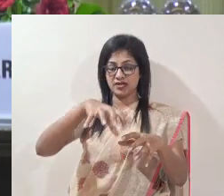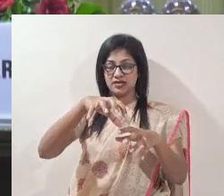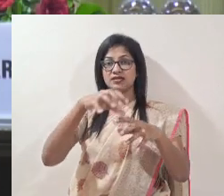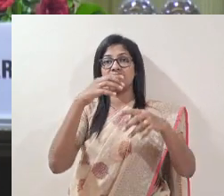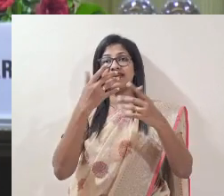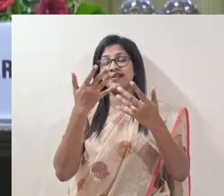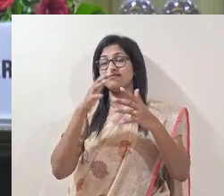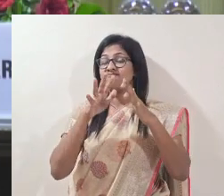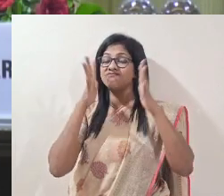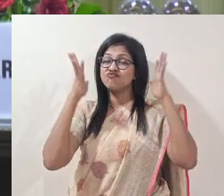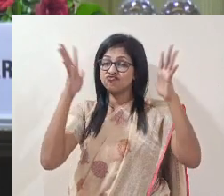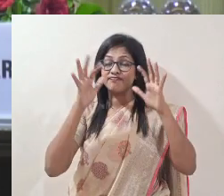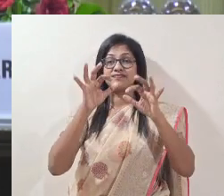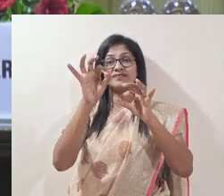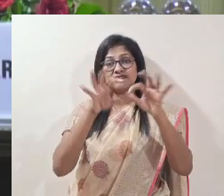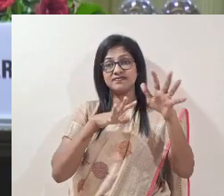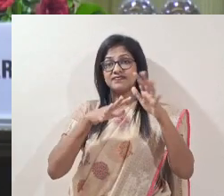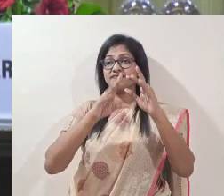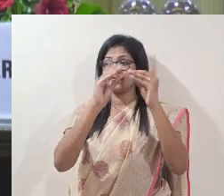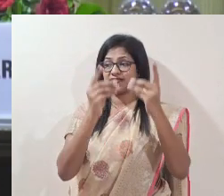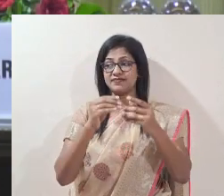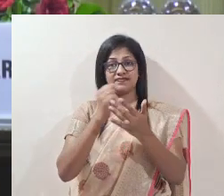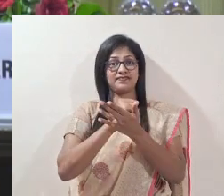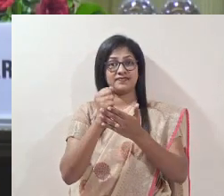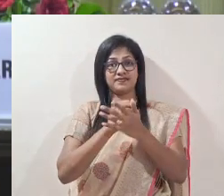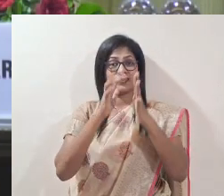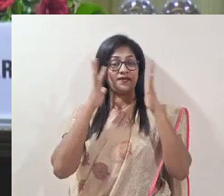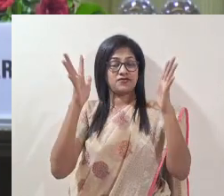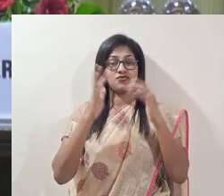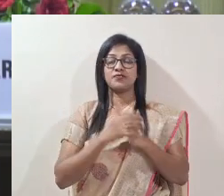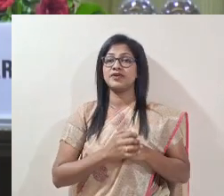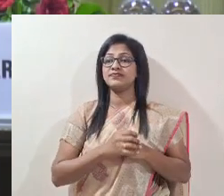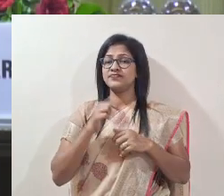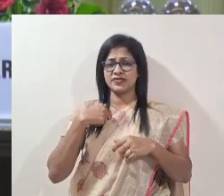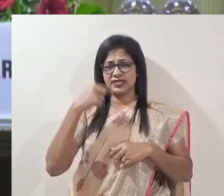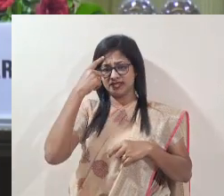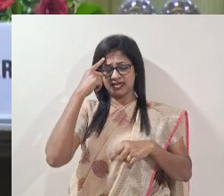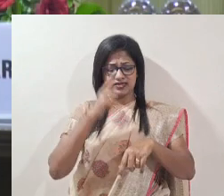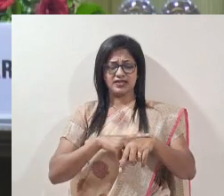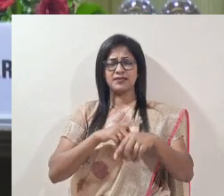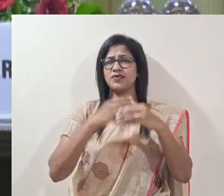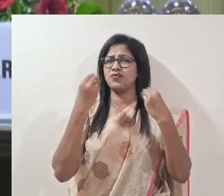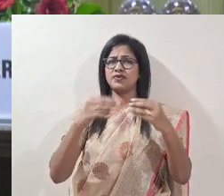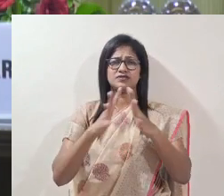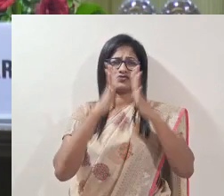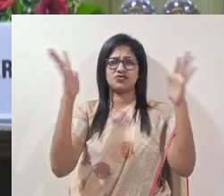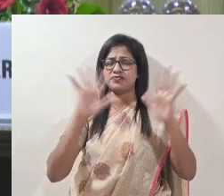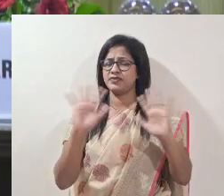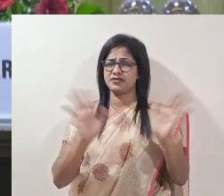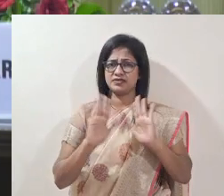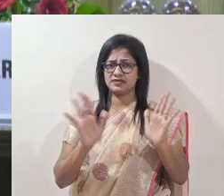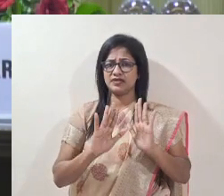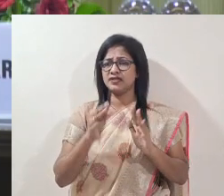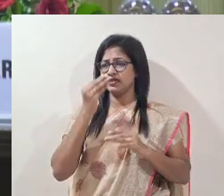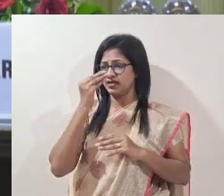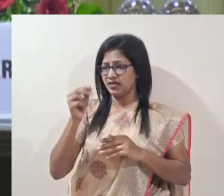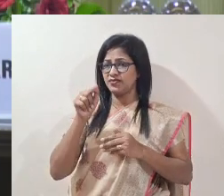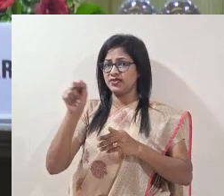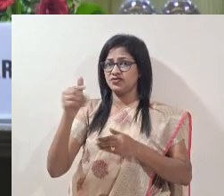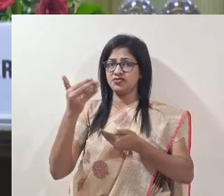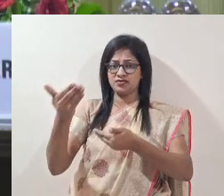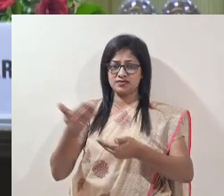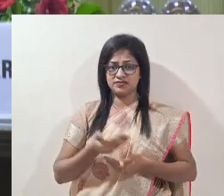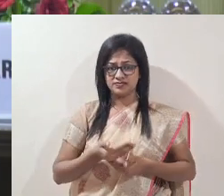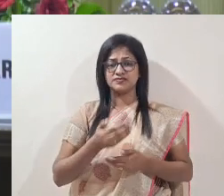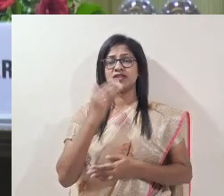Okay. So I think that without wasting time, I will request you to make